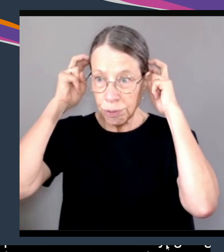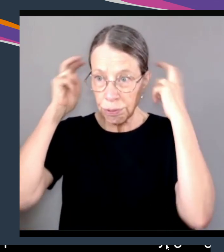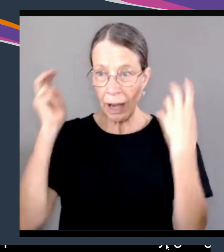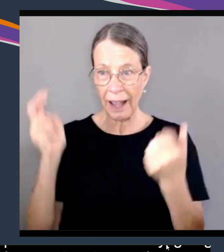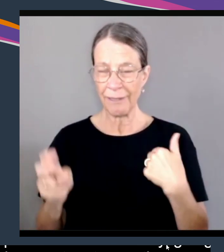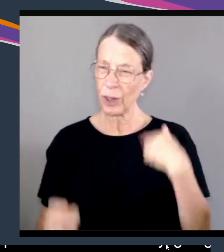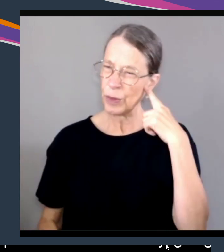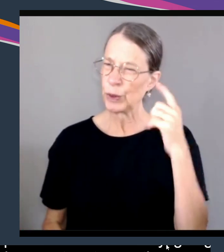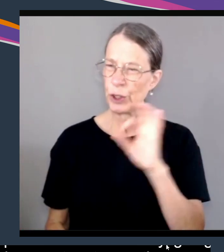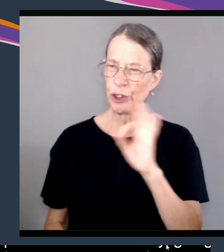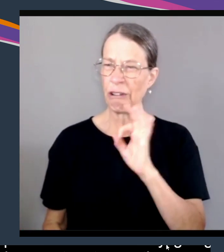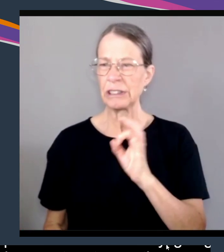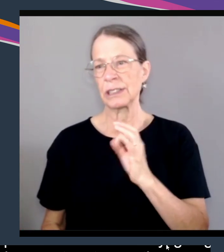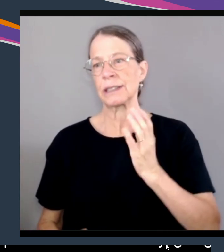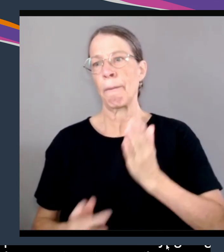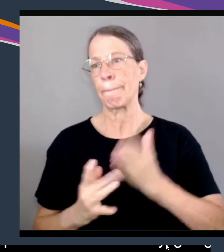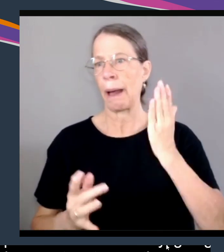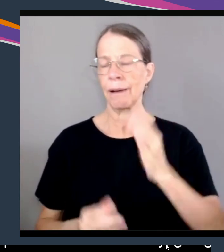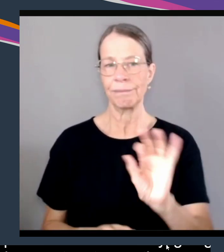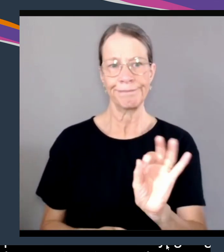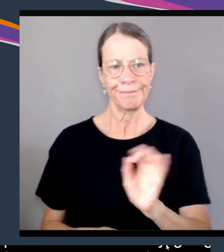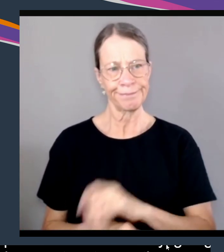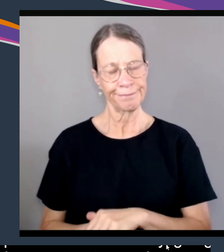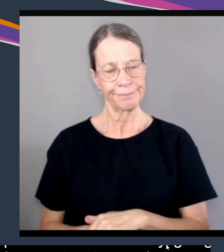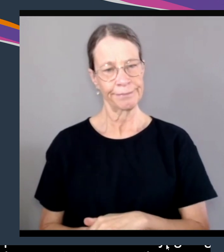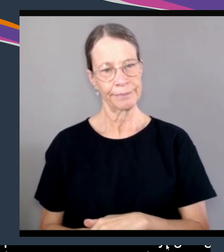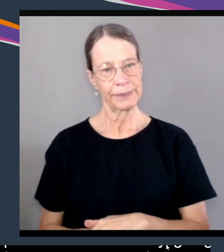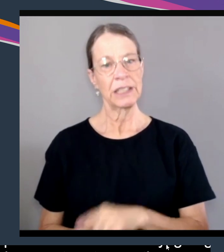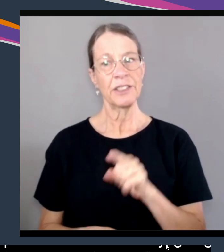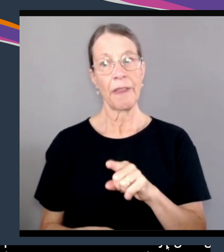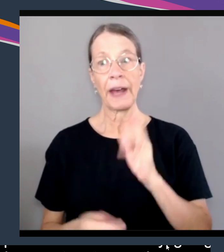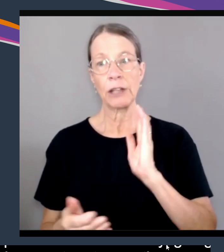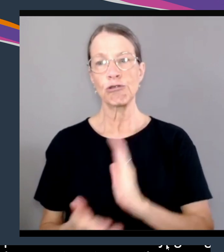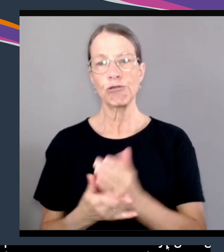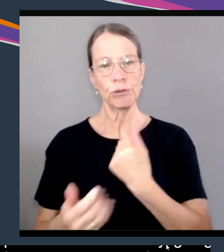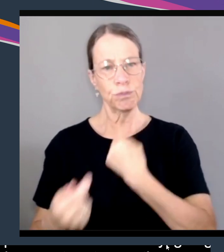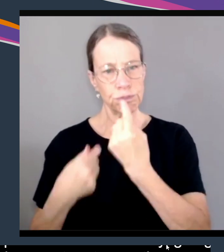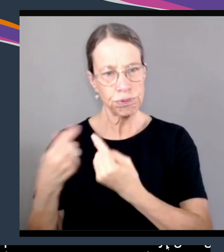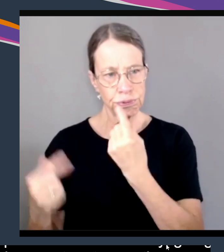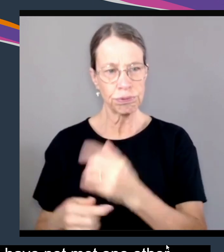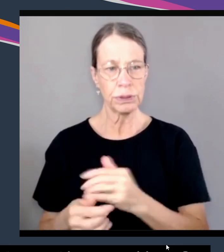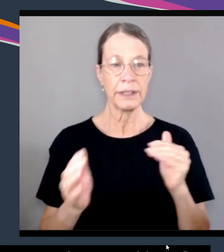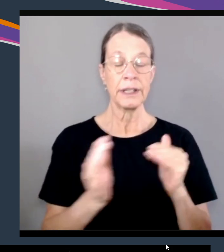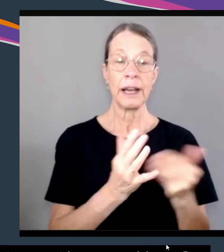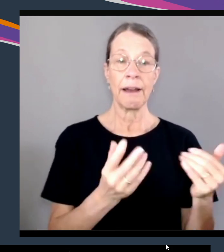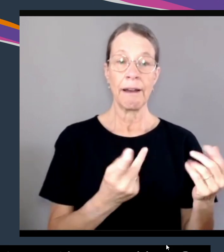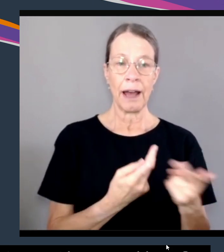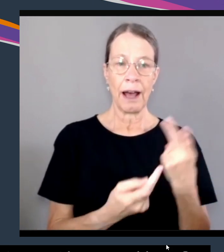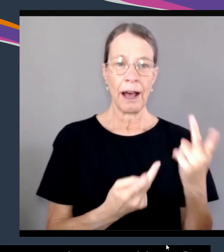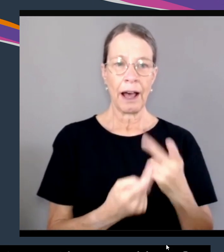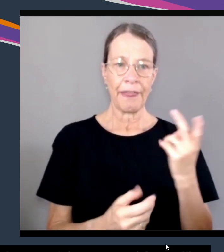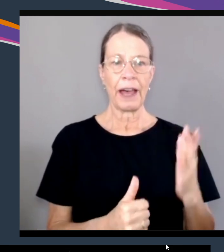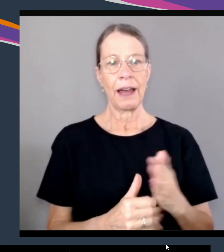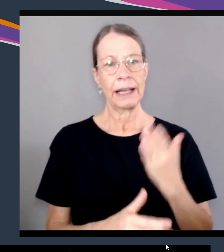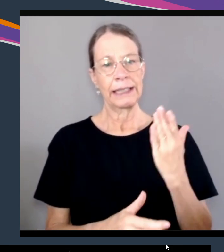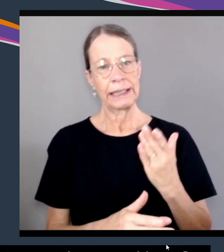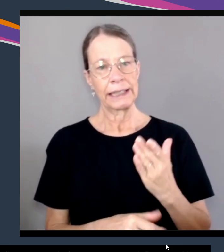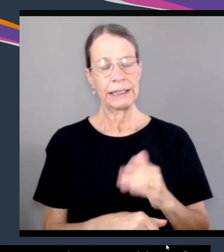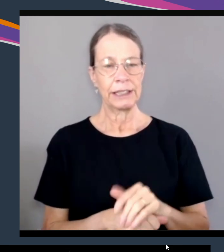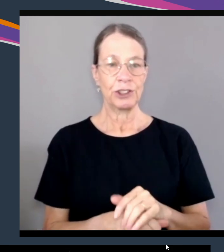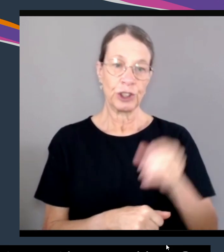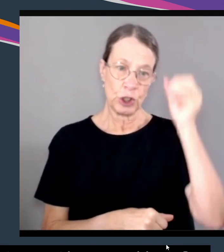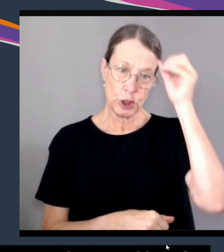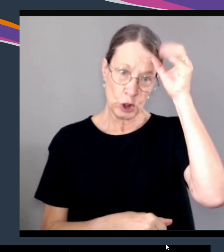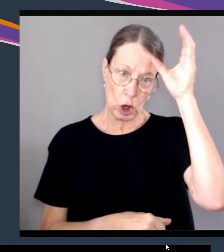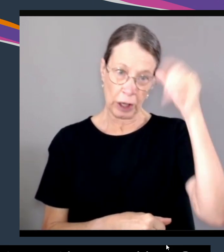translate another piece of Indigenous knowledge to you and reference it to the agenda that the